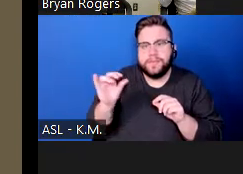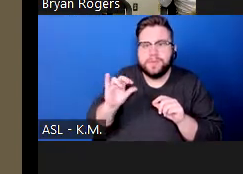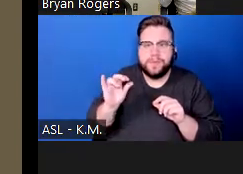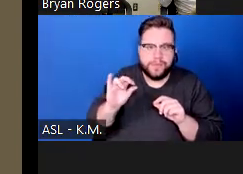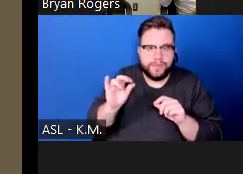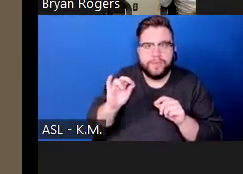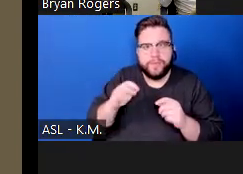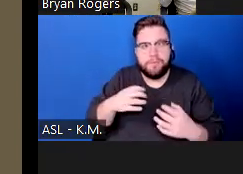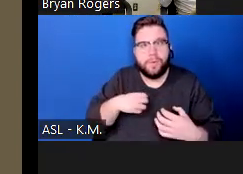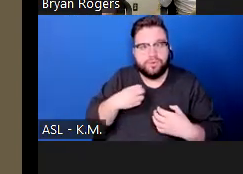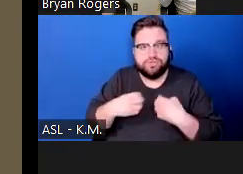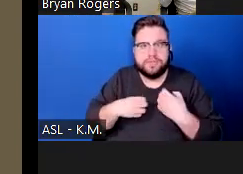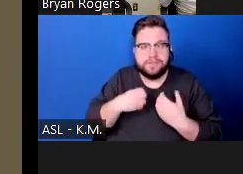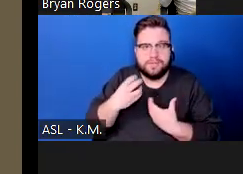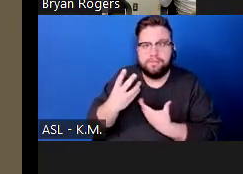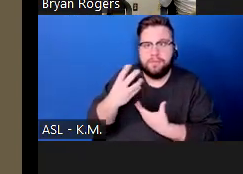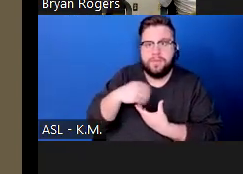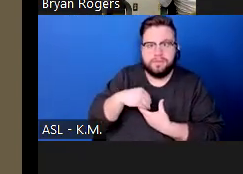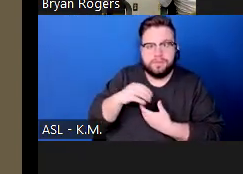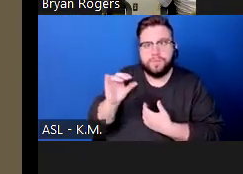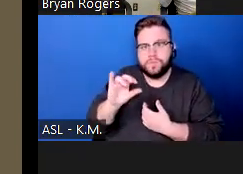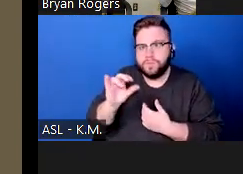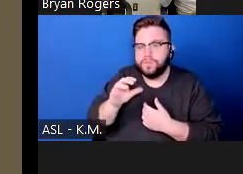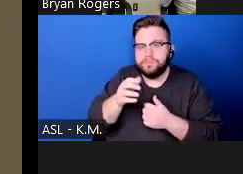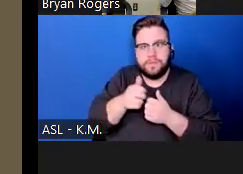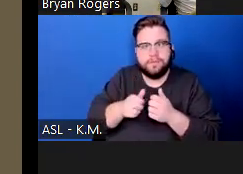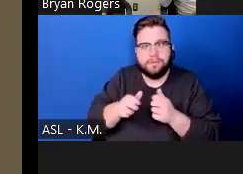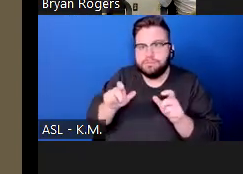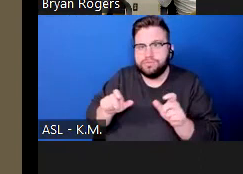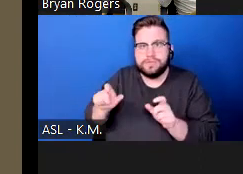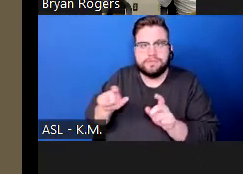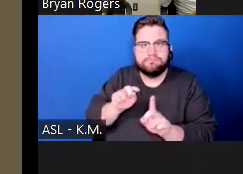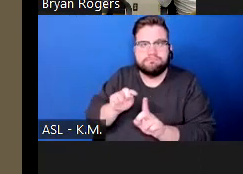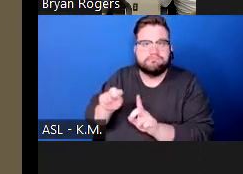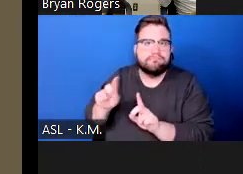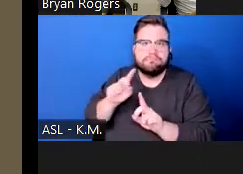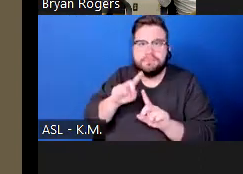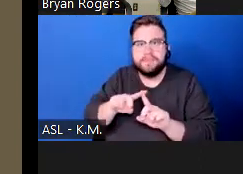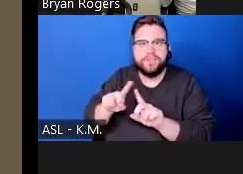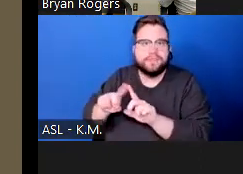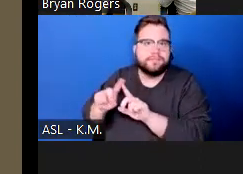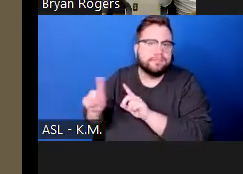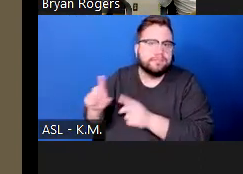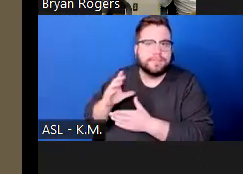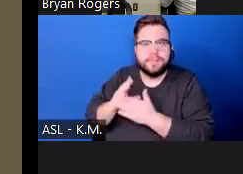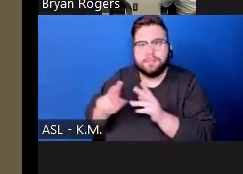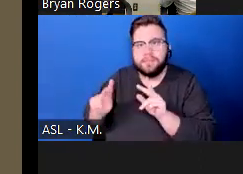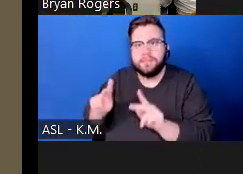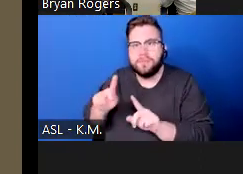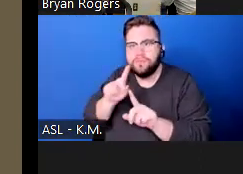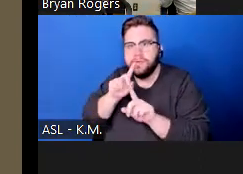emotion for sure as well. And then everybody's different. And, you'll see some people react to different